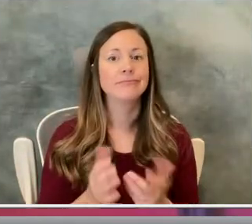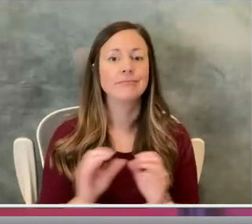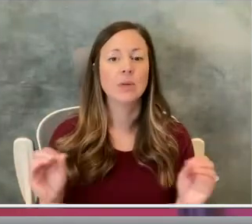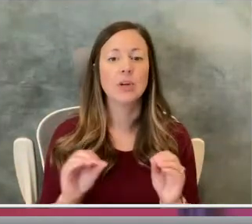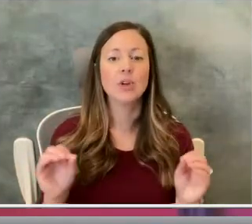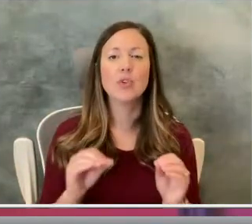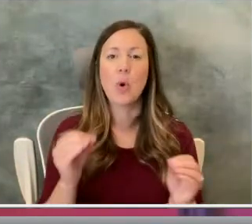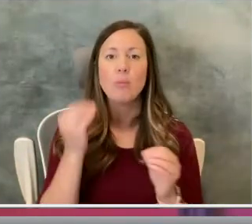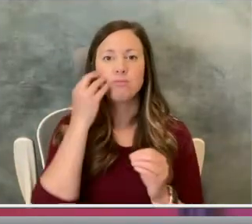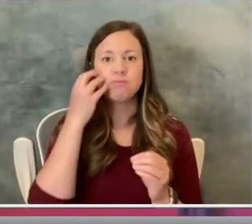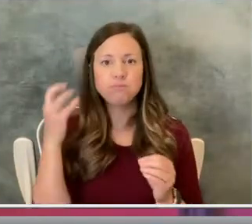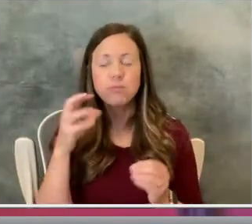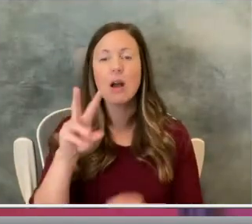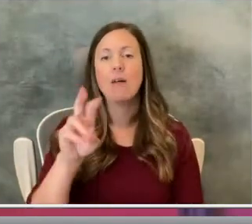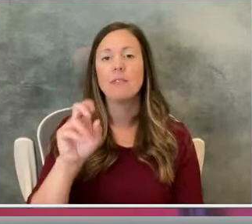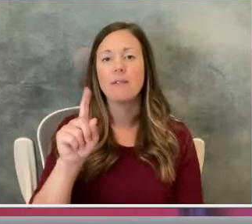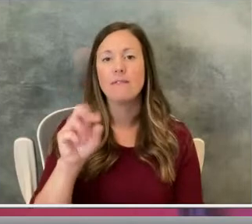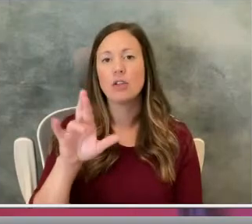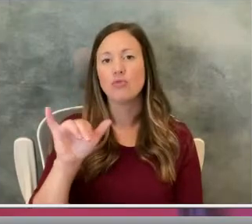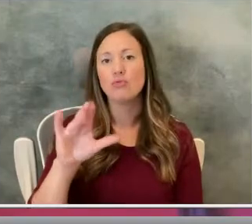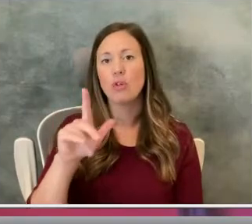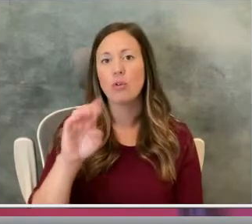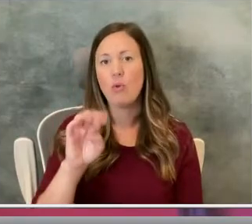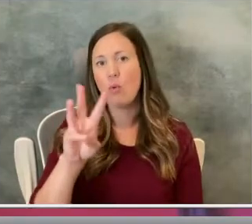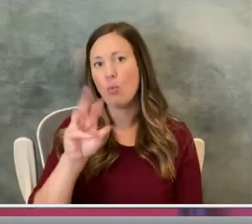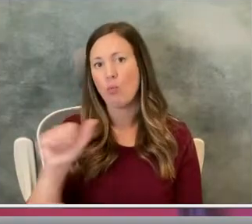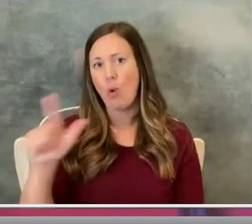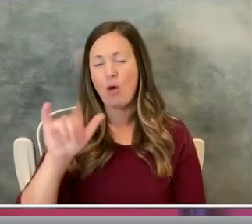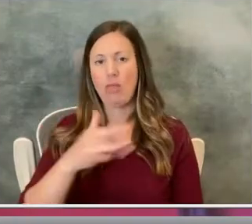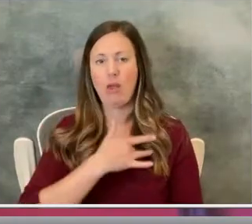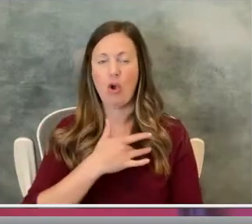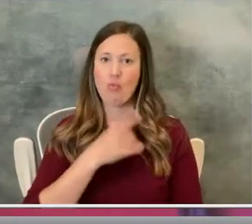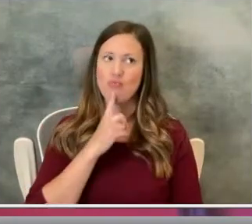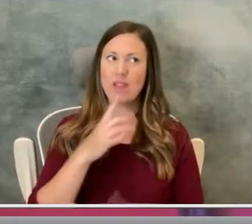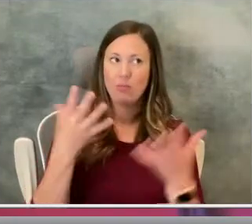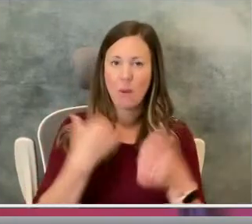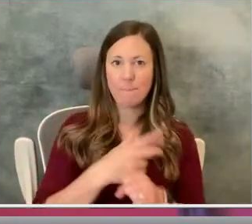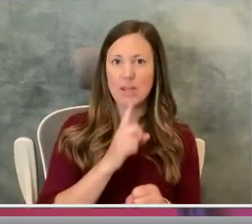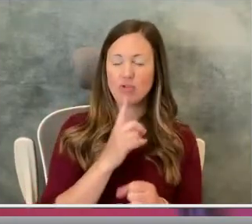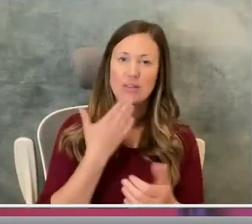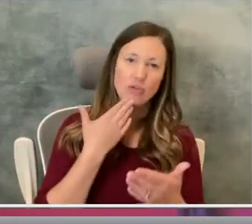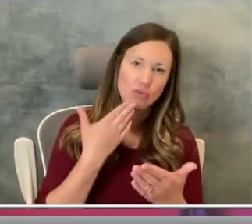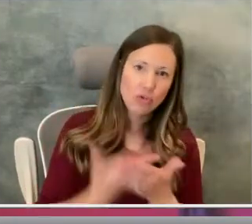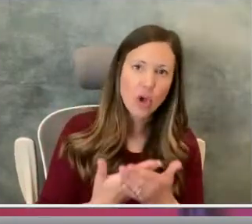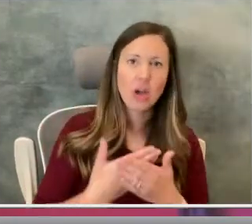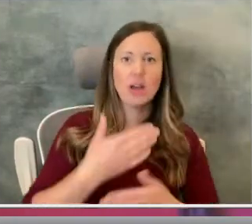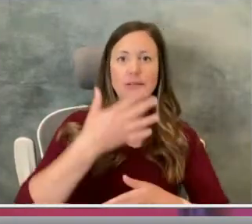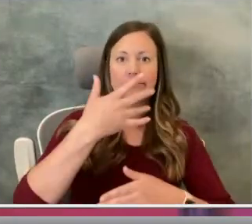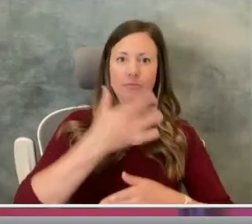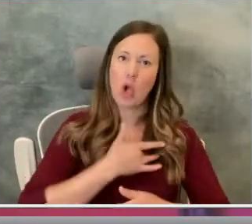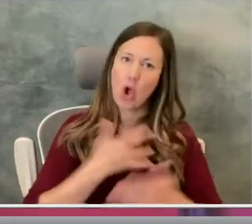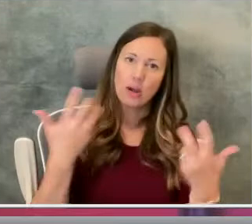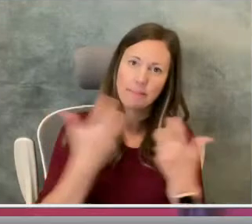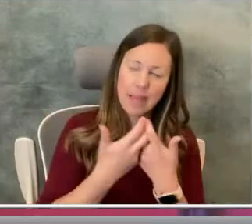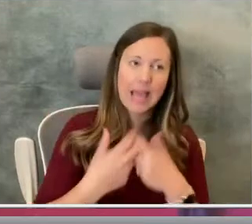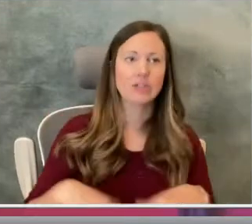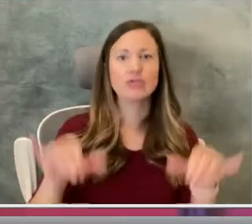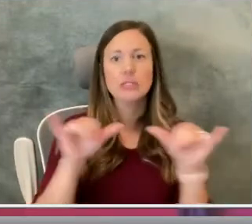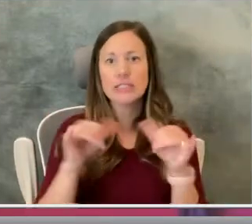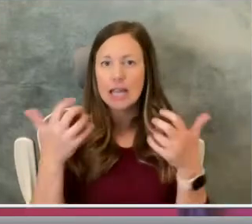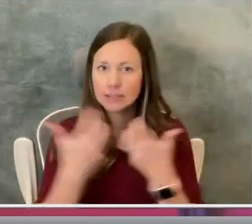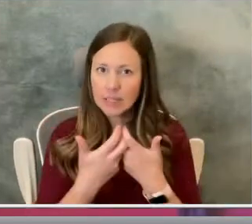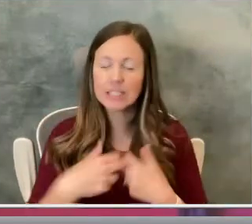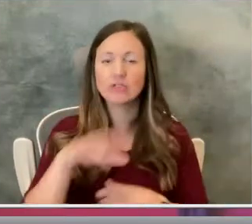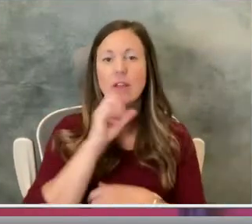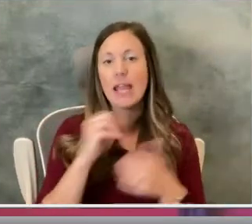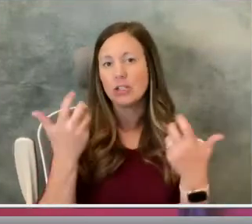looking for a good sort of hematologic match, a good size match, and a good age match for the most